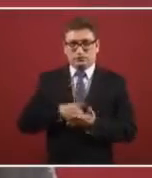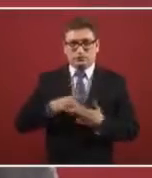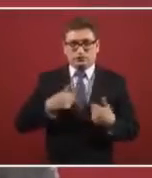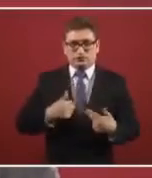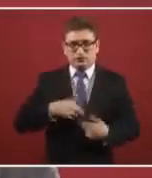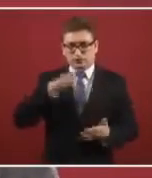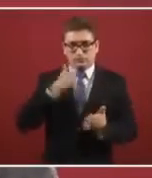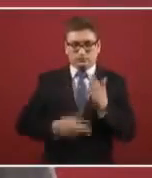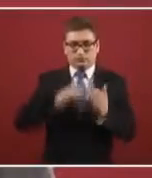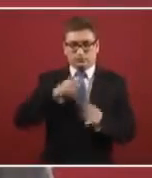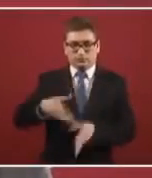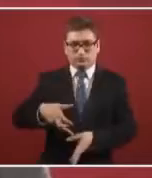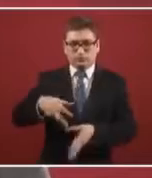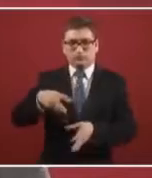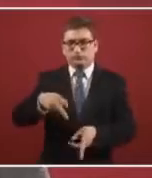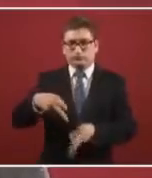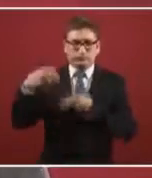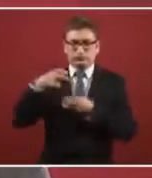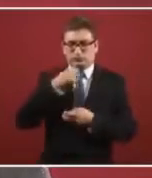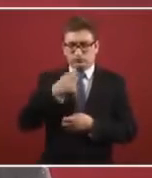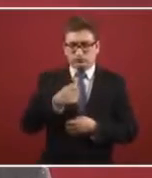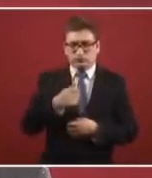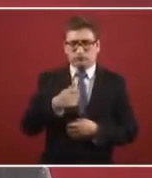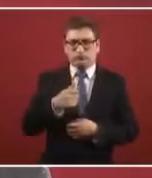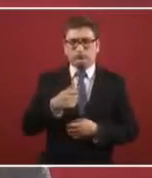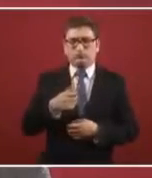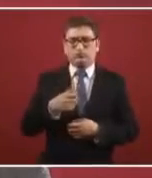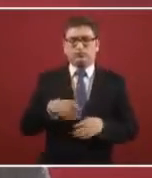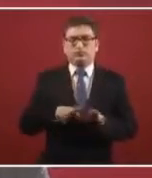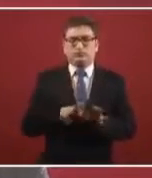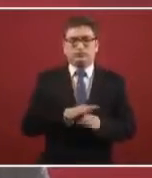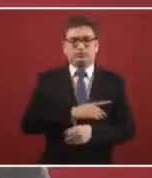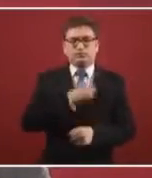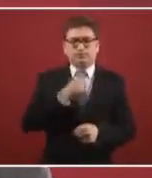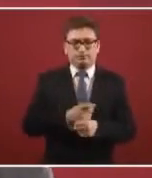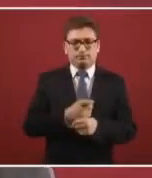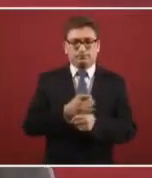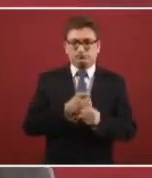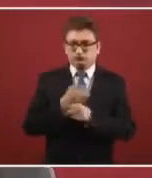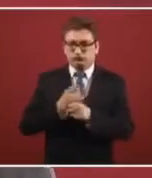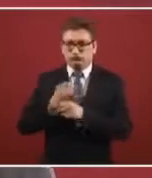humanos es conocer la verdad. The point is, we want to find the truth